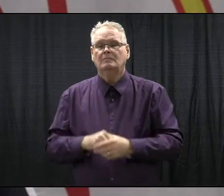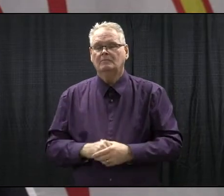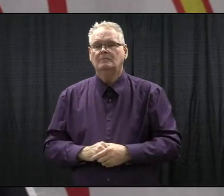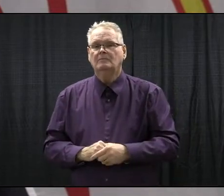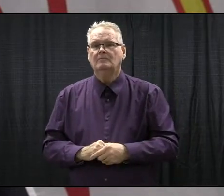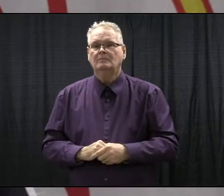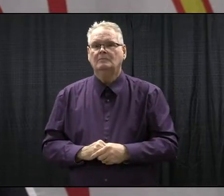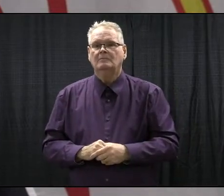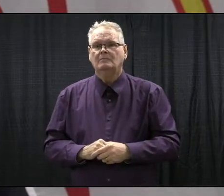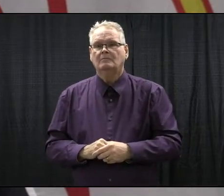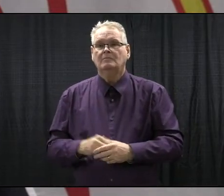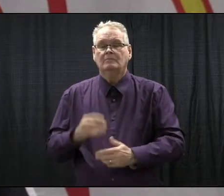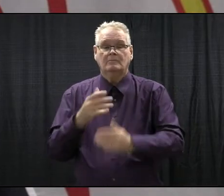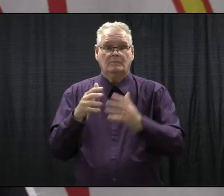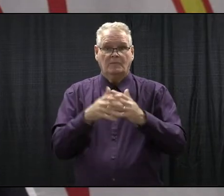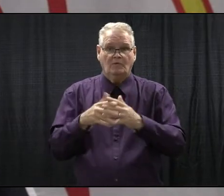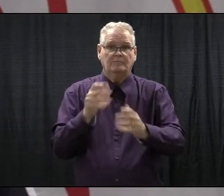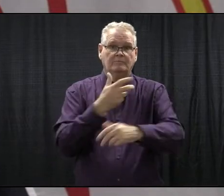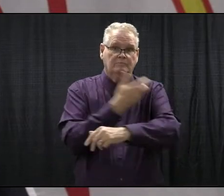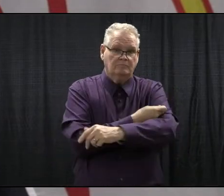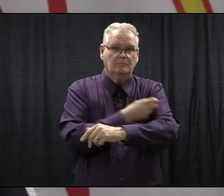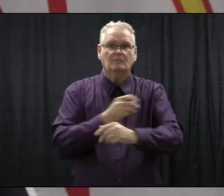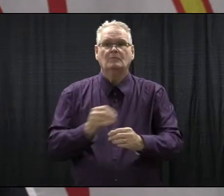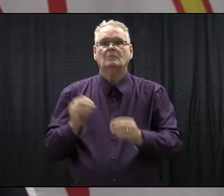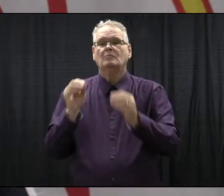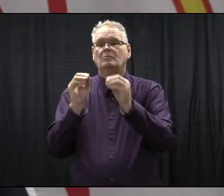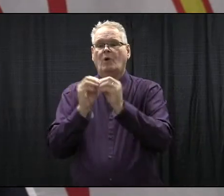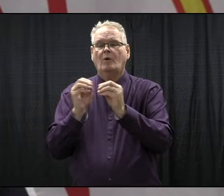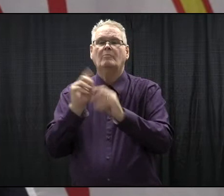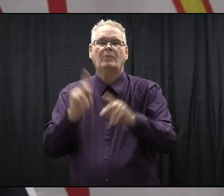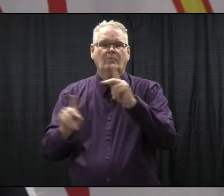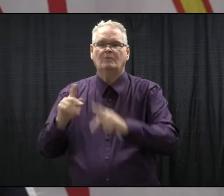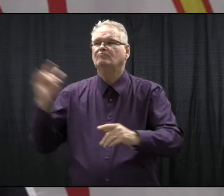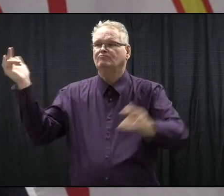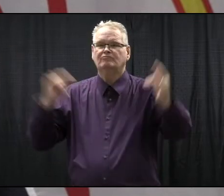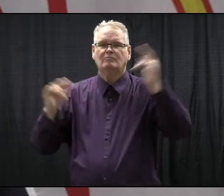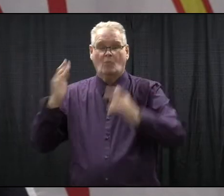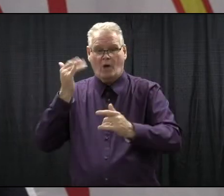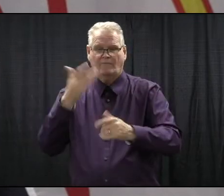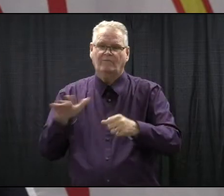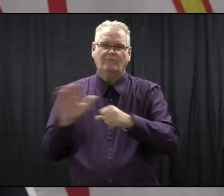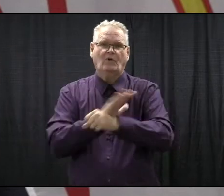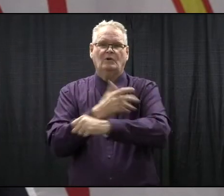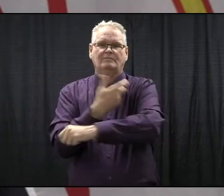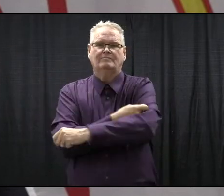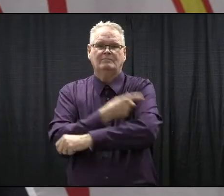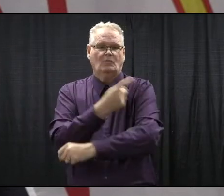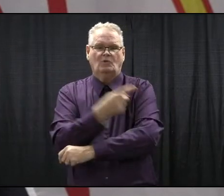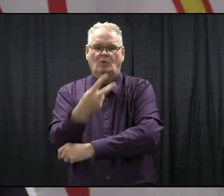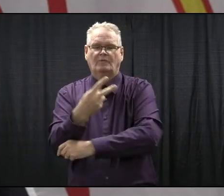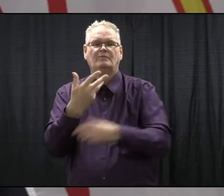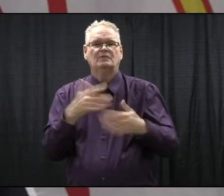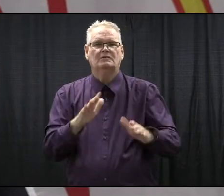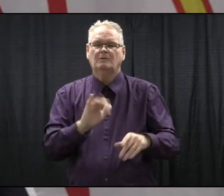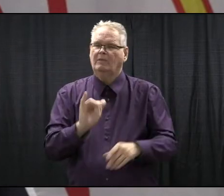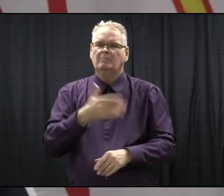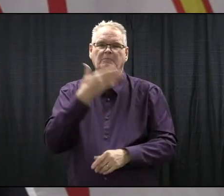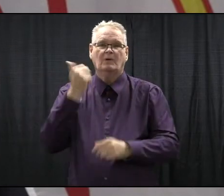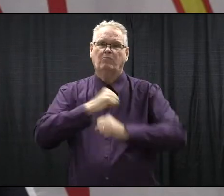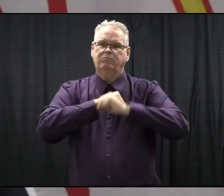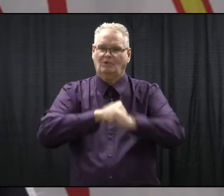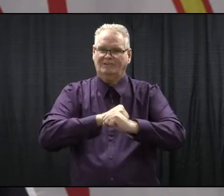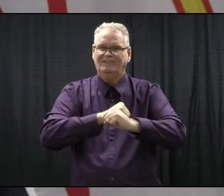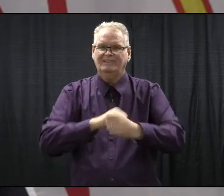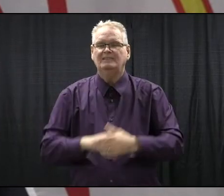Testing is available to anyone who develops symptoms. That's really important. So any traveler who's here, obviously if they develop symptoms, we would want them to